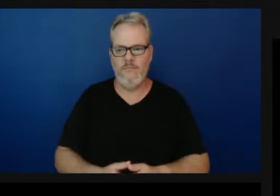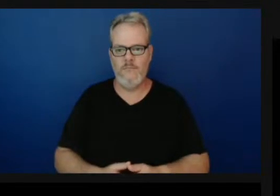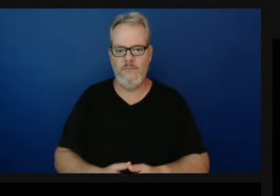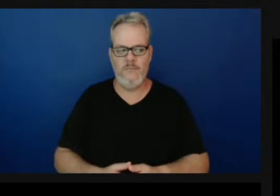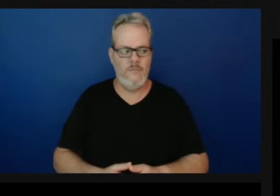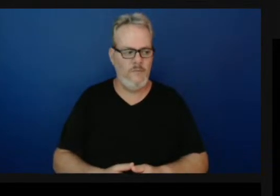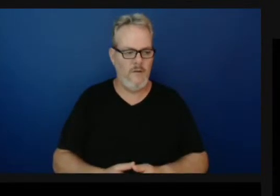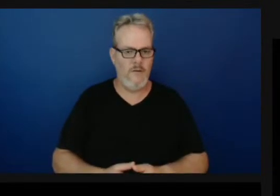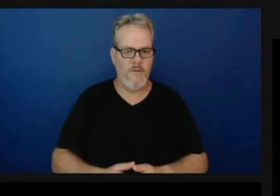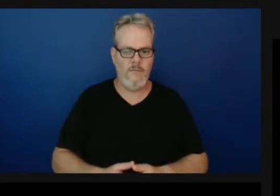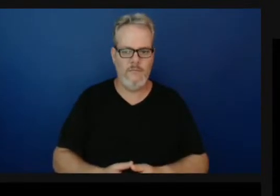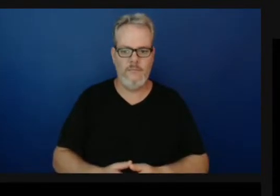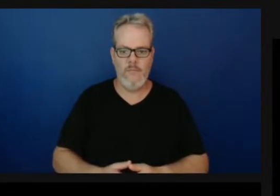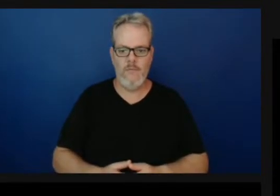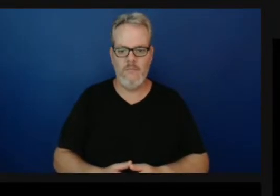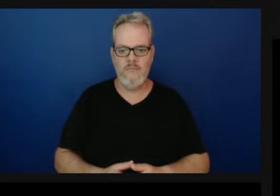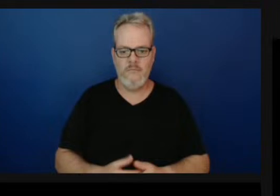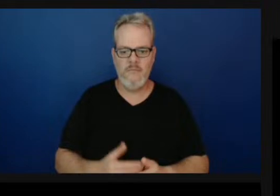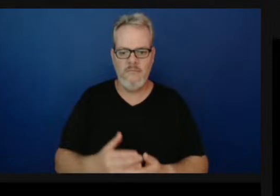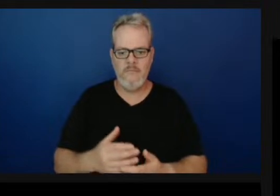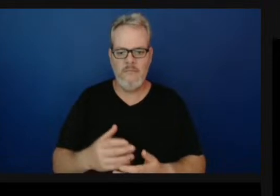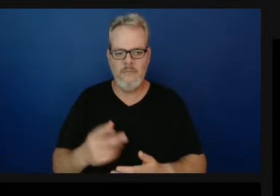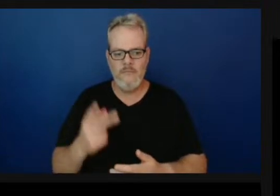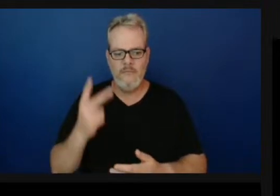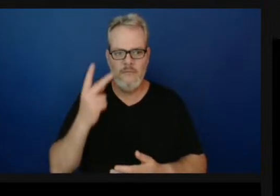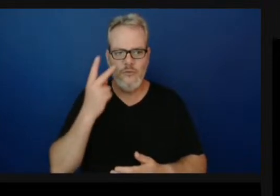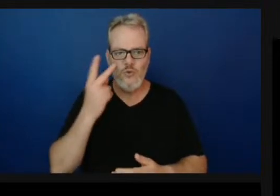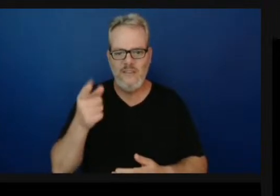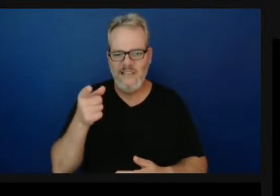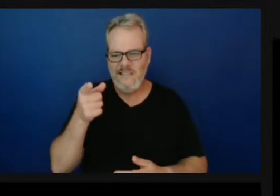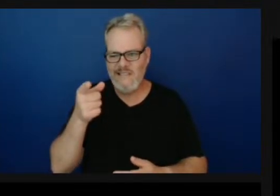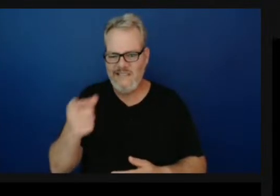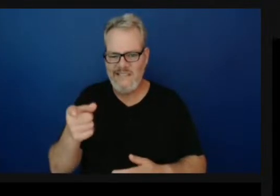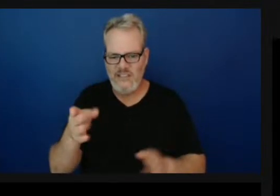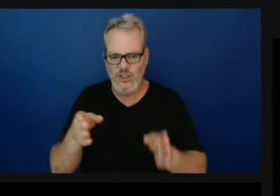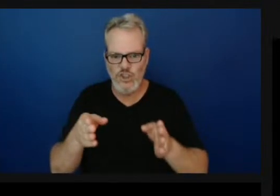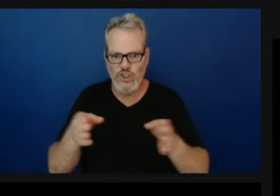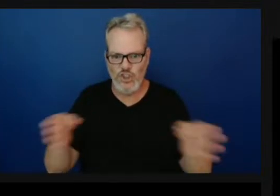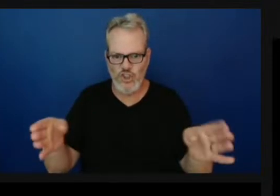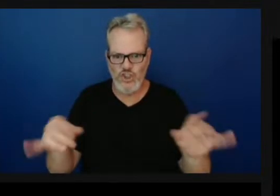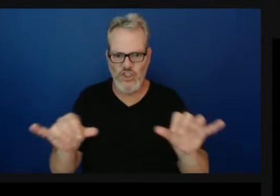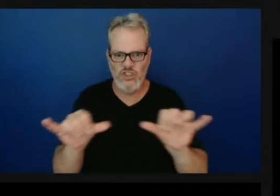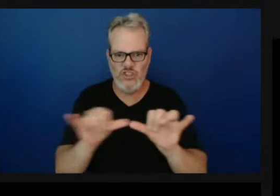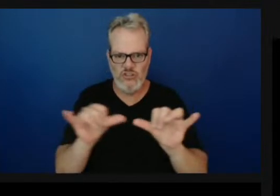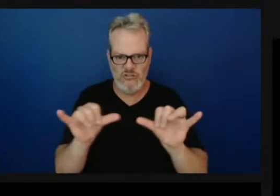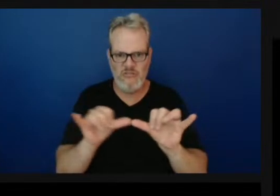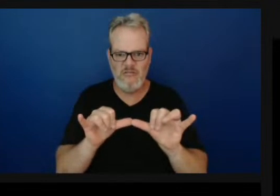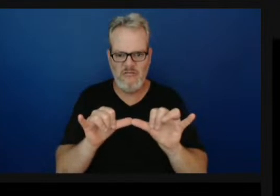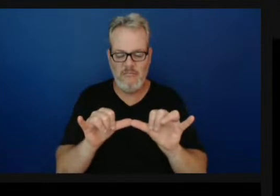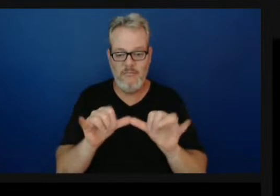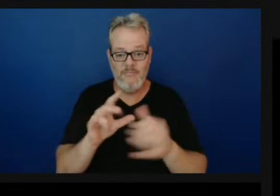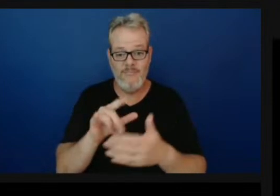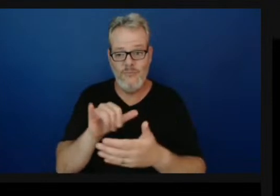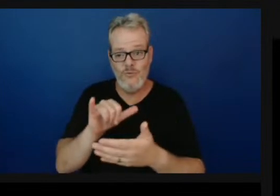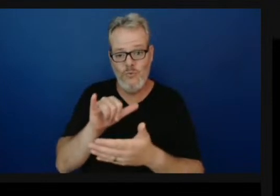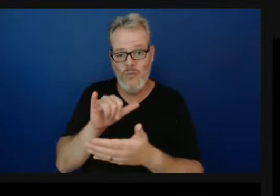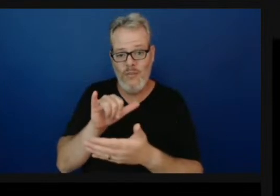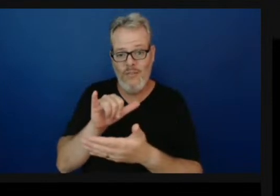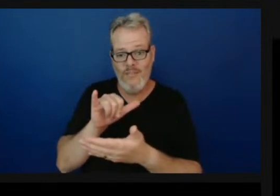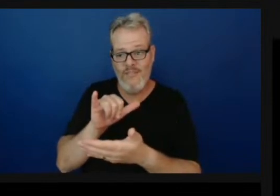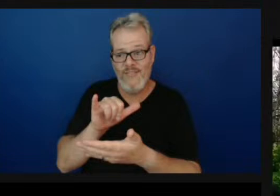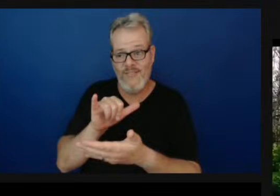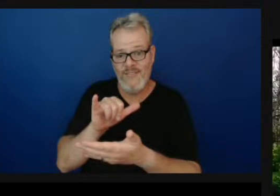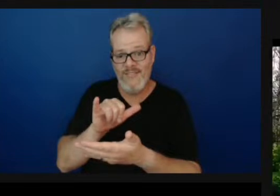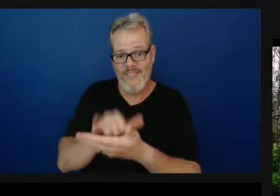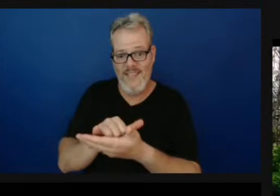Yeah, there we can see a little bit of offset in that center line, a little bit bigger crack right in there. So that is when